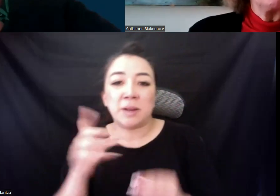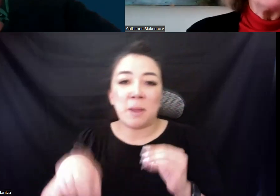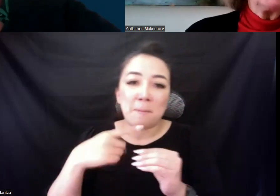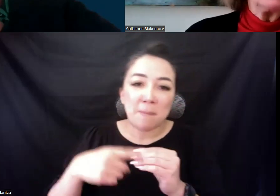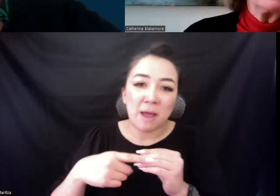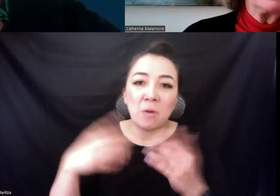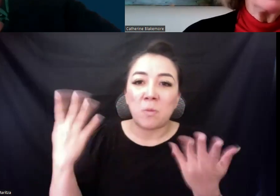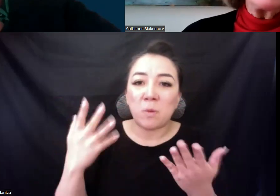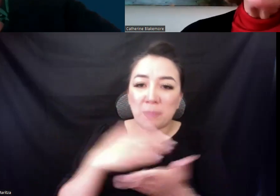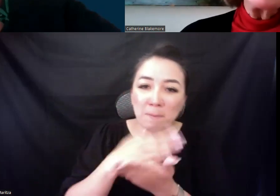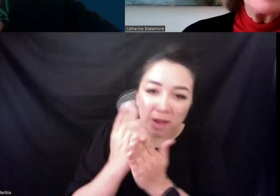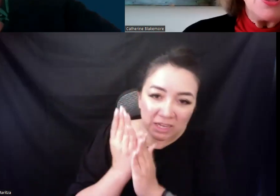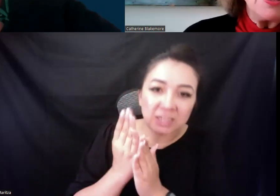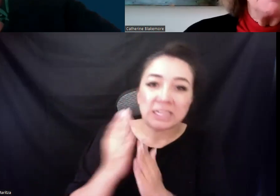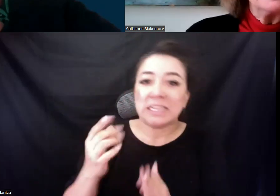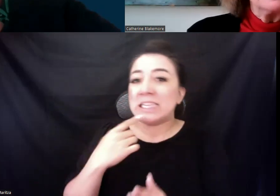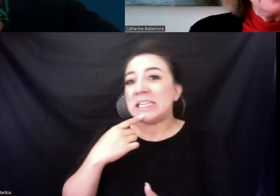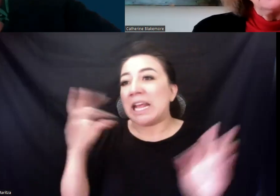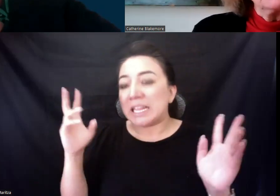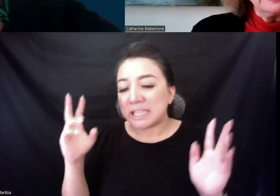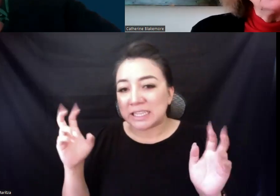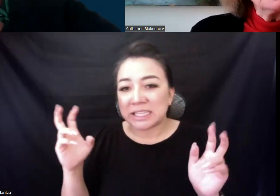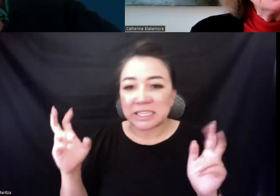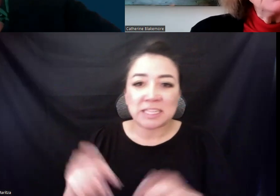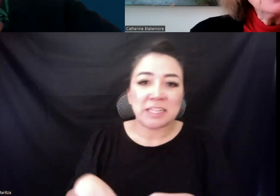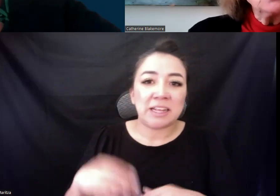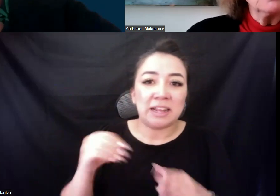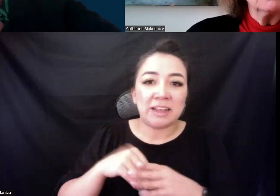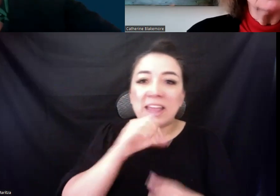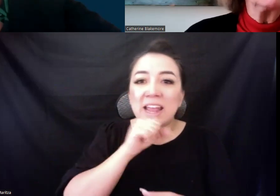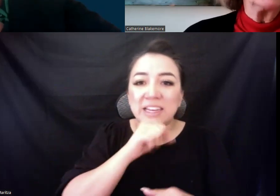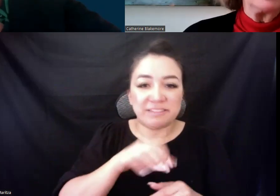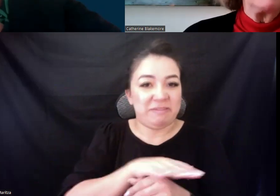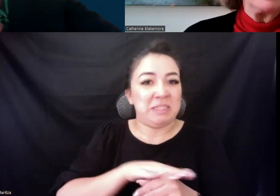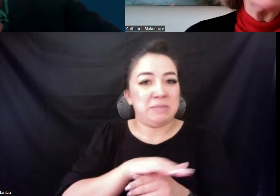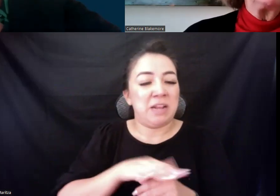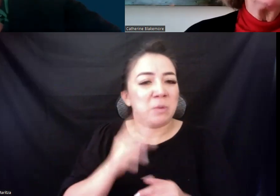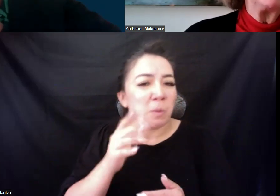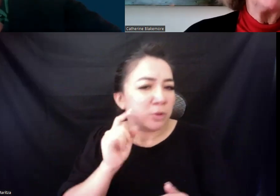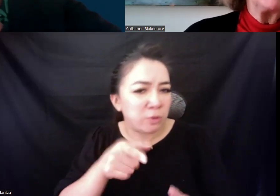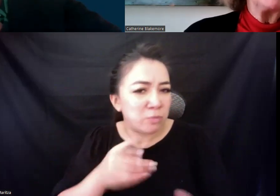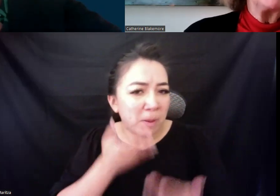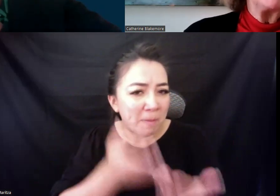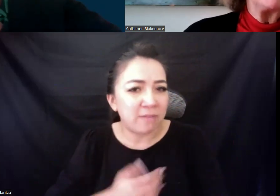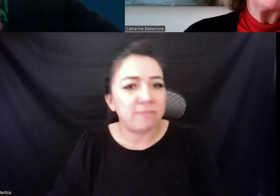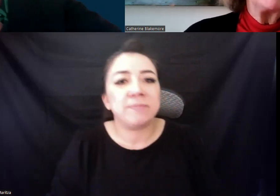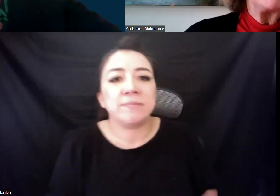what the budget says in the aging space, what would you recommend?